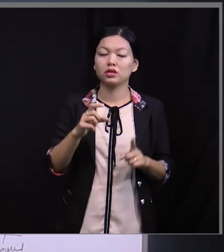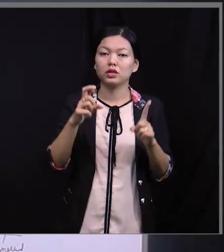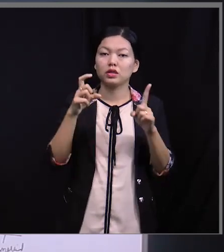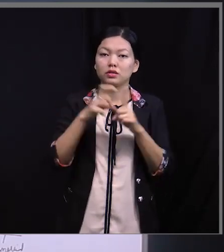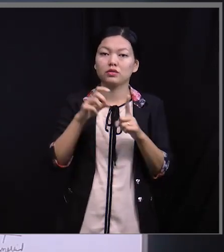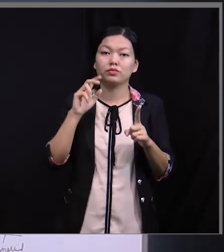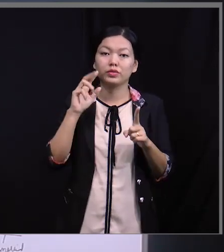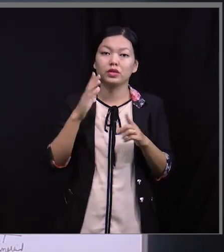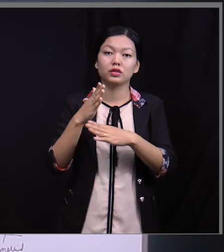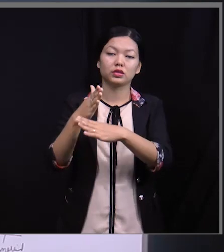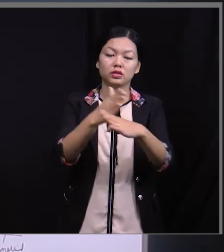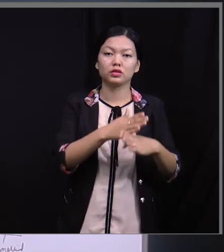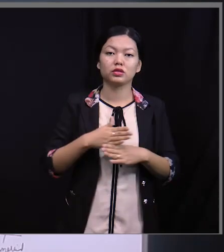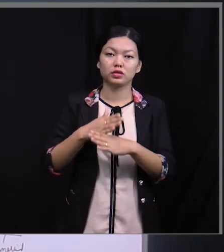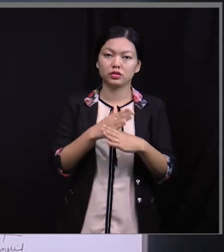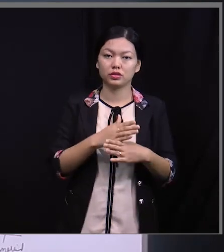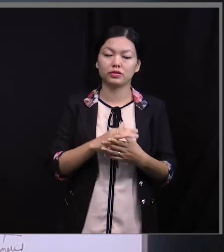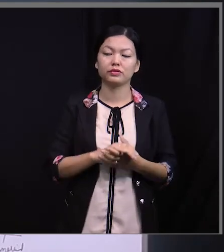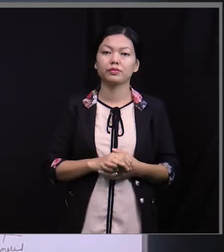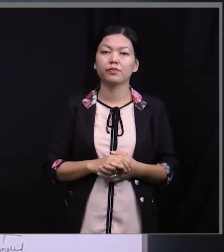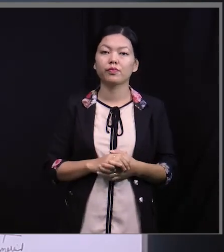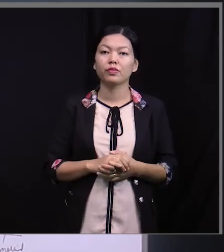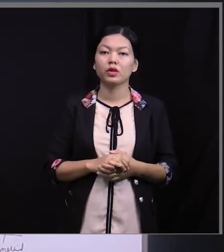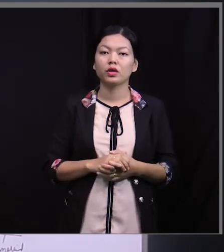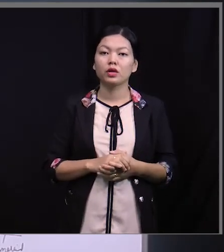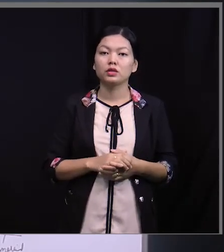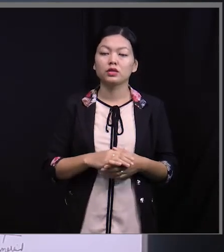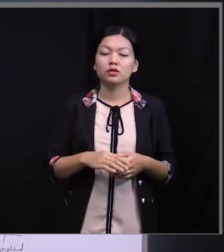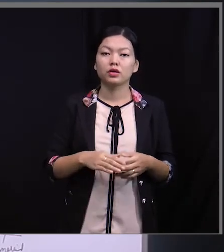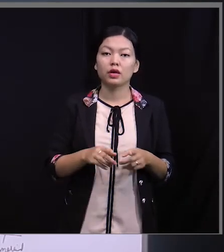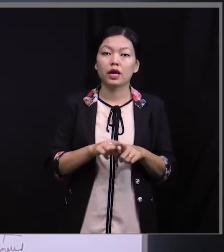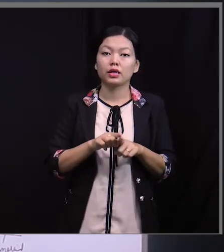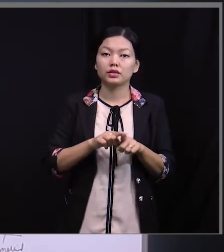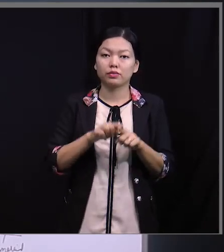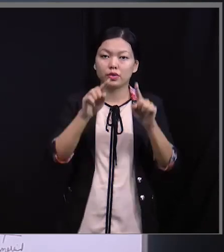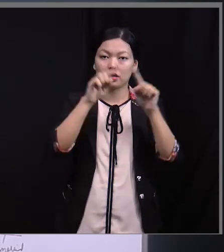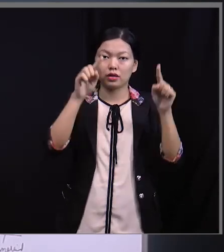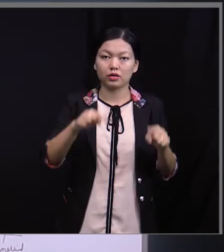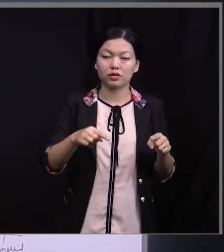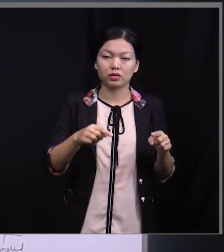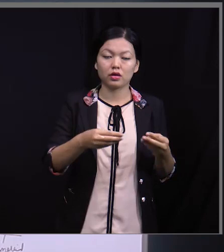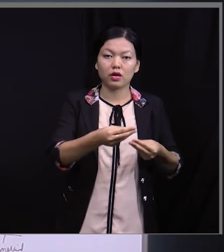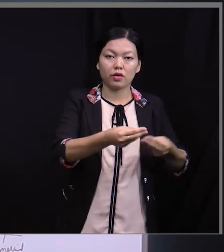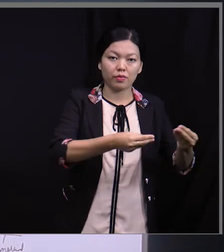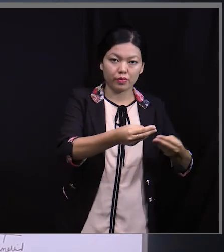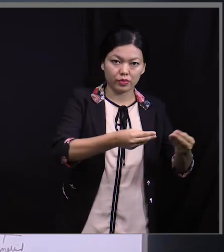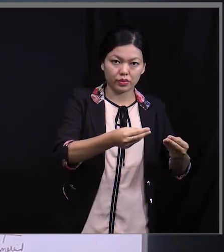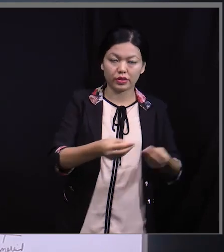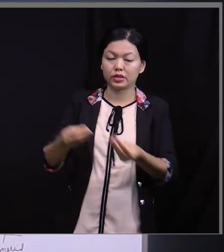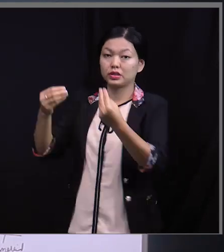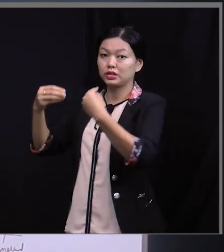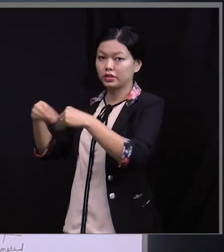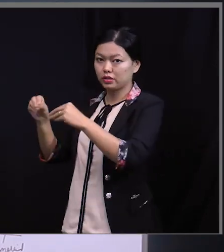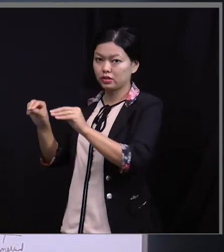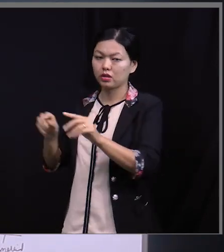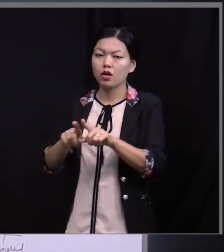person who pays a certain price to buy a product and resell it at an uncertain price, which